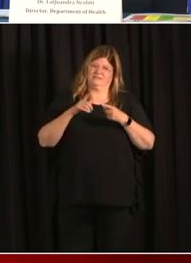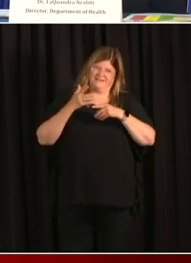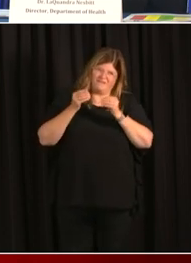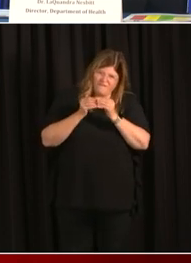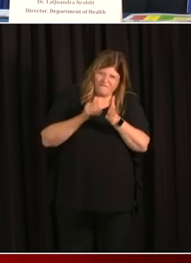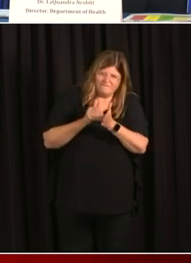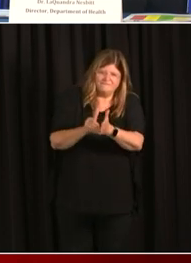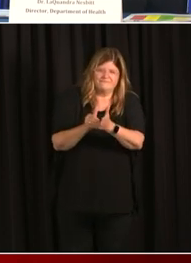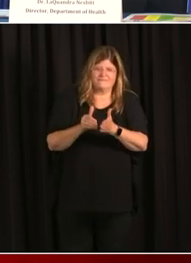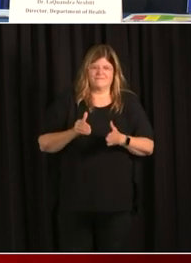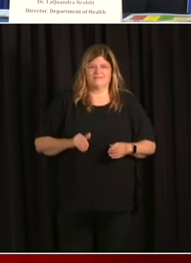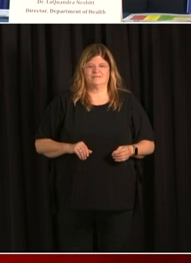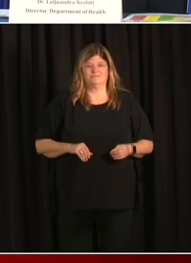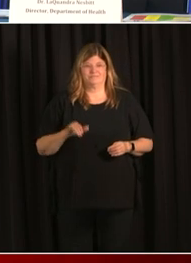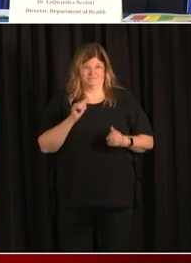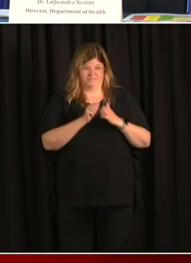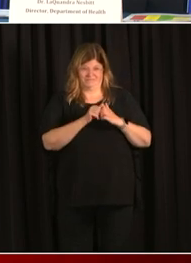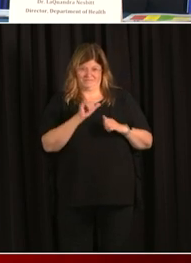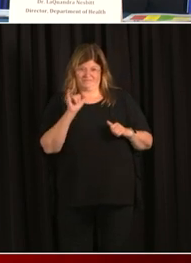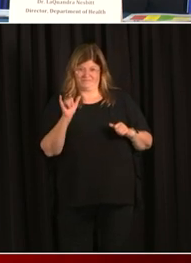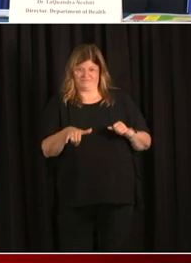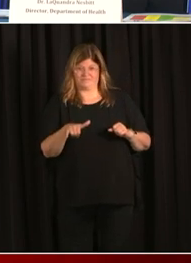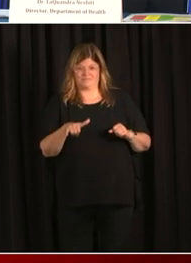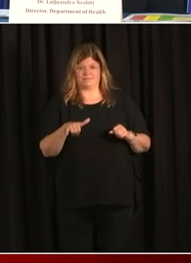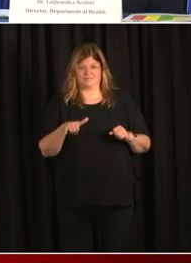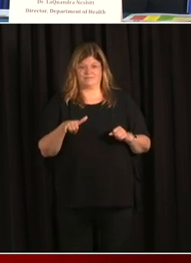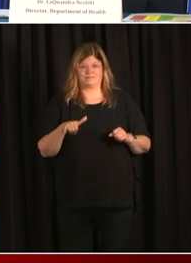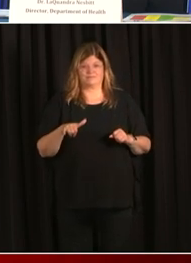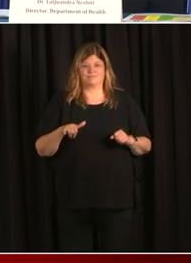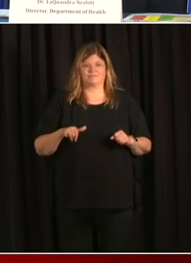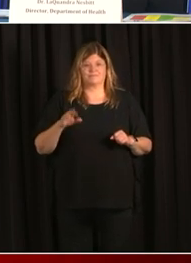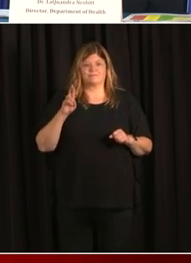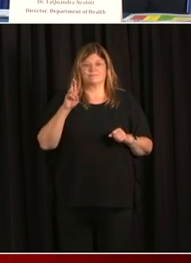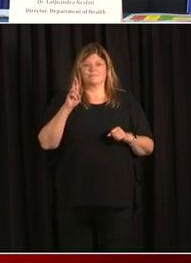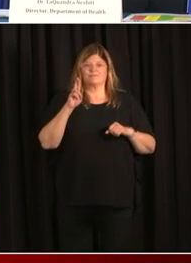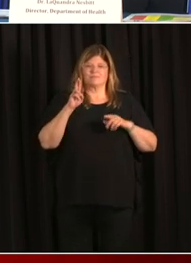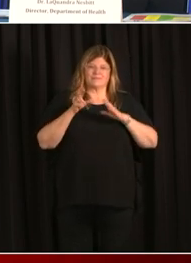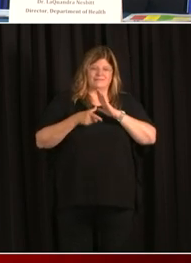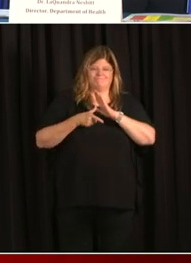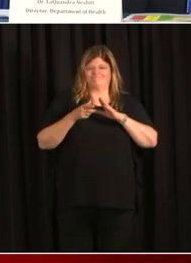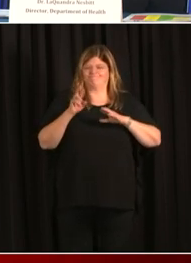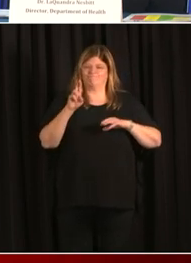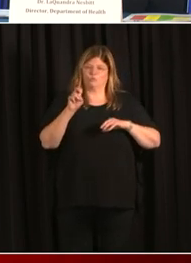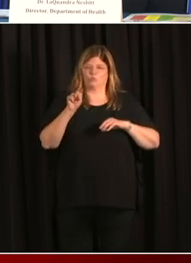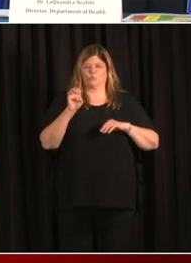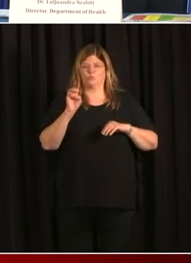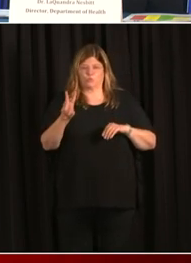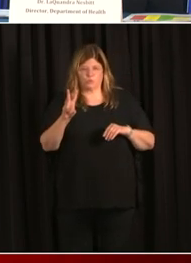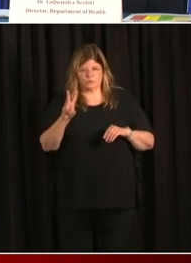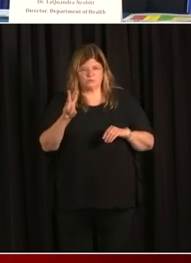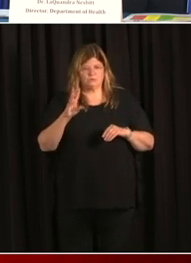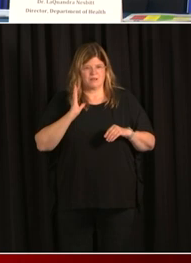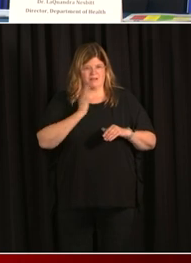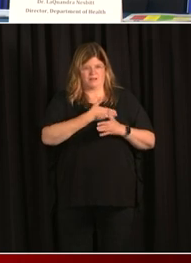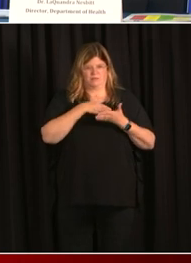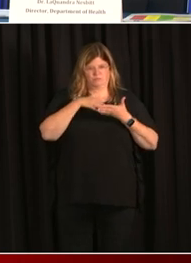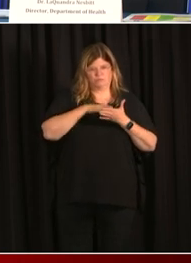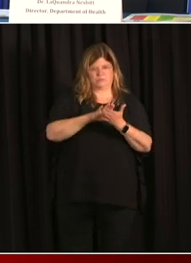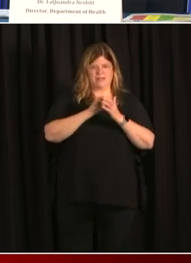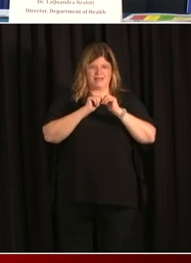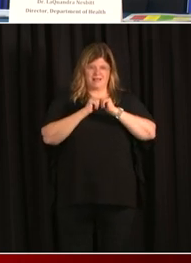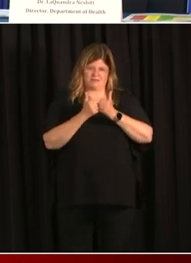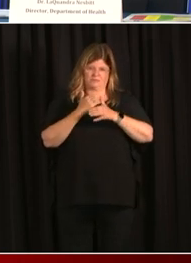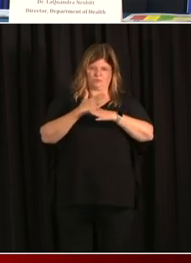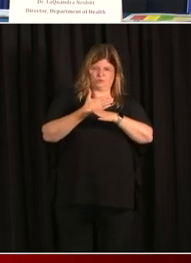we are renewing our strategy for public data to be shared on our dashboard and in